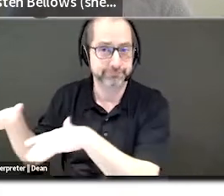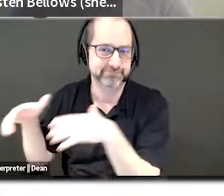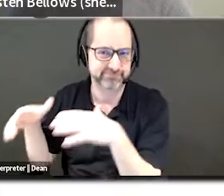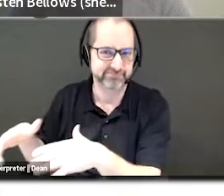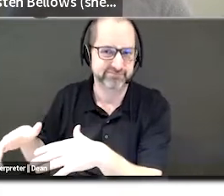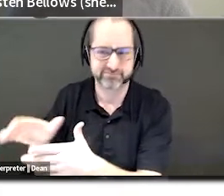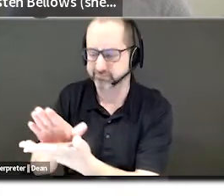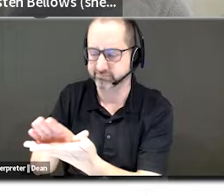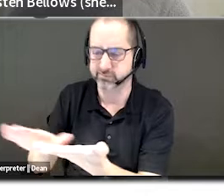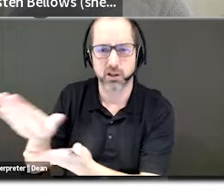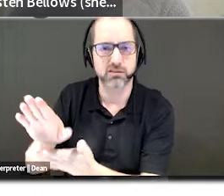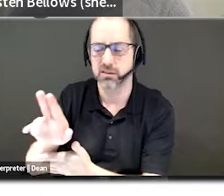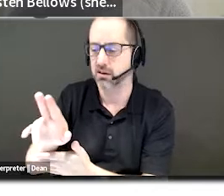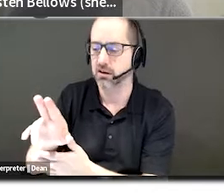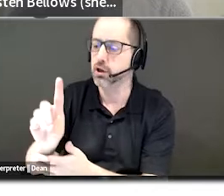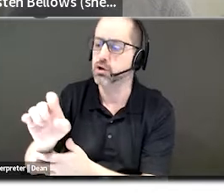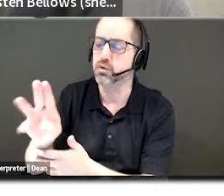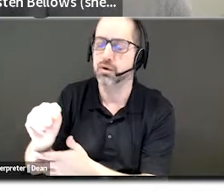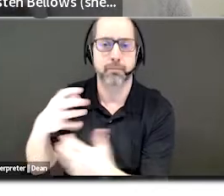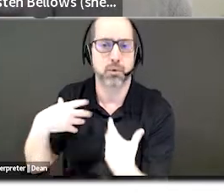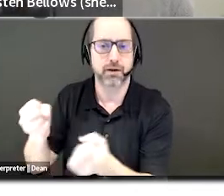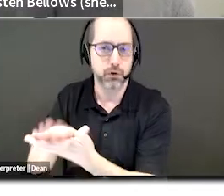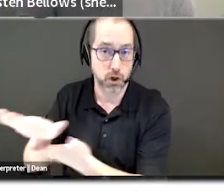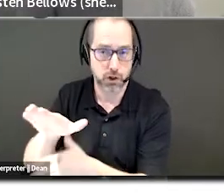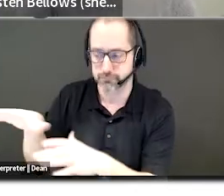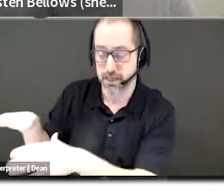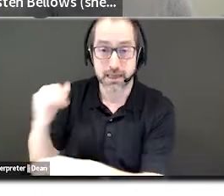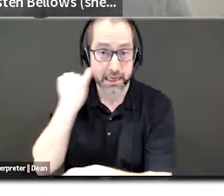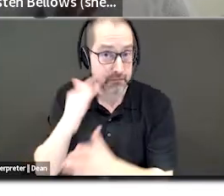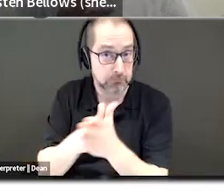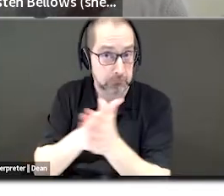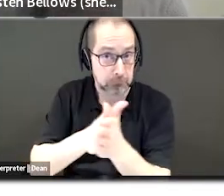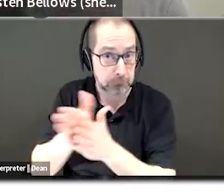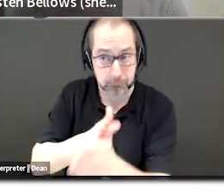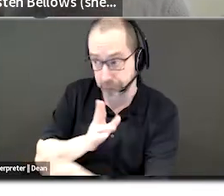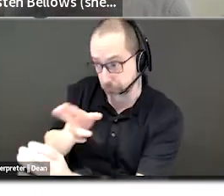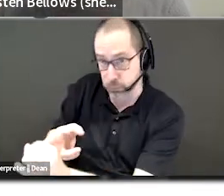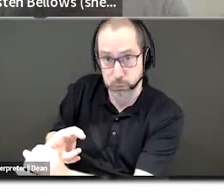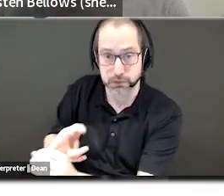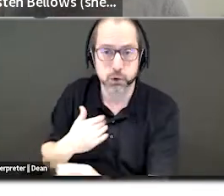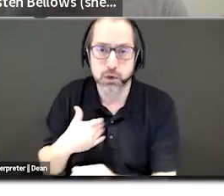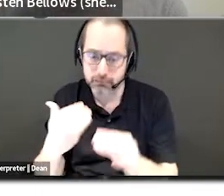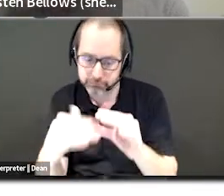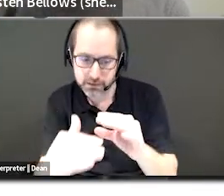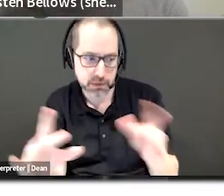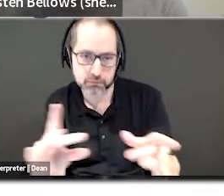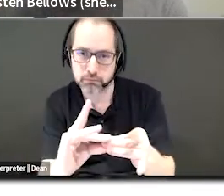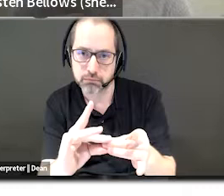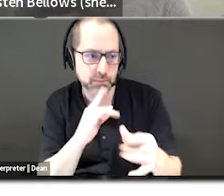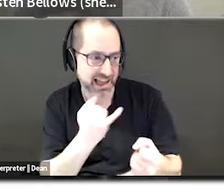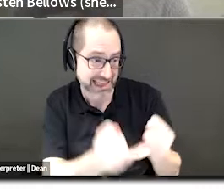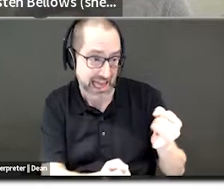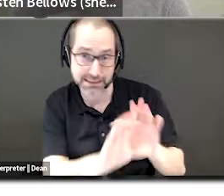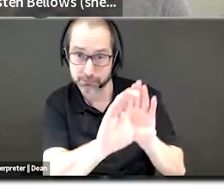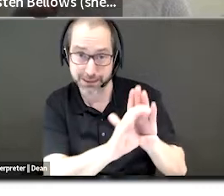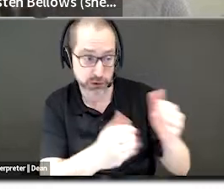joining, you could. My email is at the end of this, so I could be your first point of contact, and then I could tell you